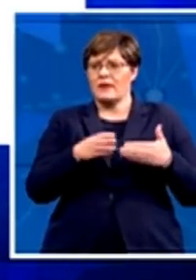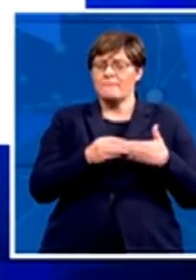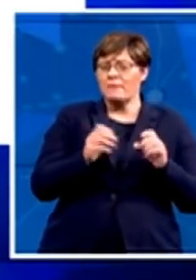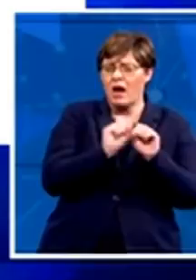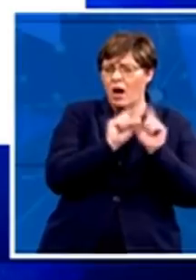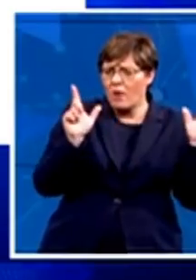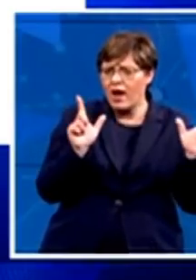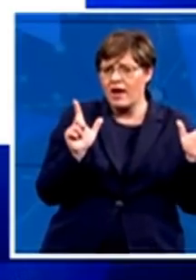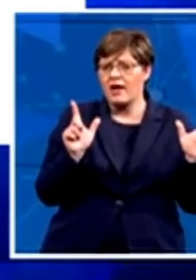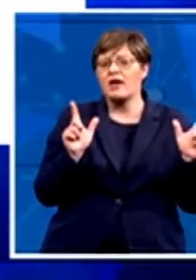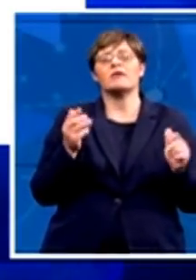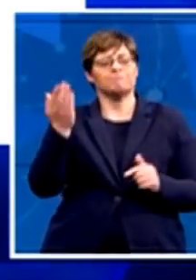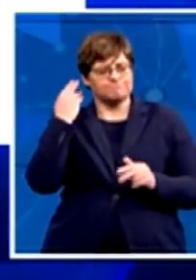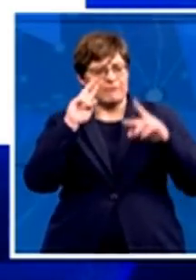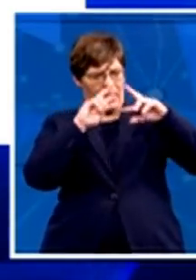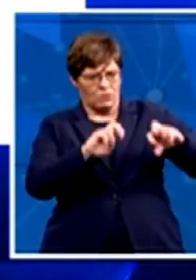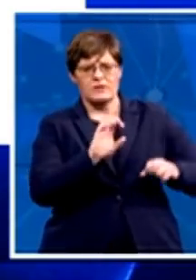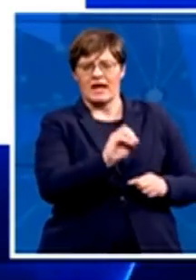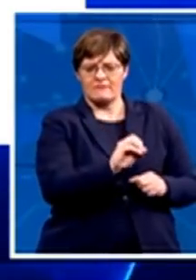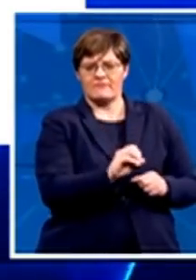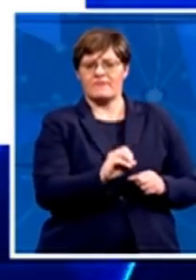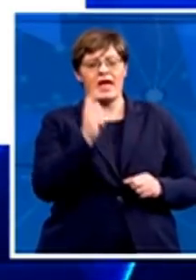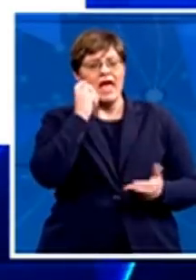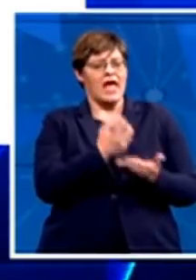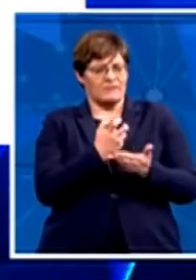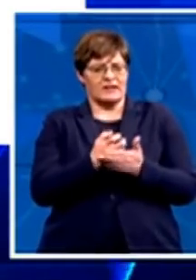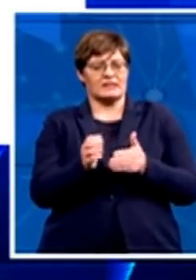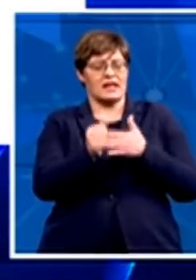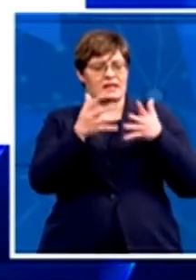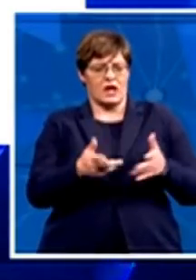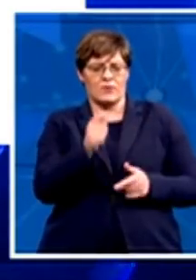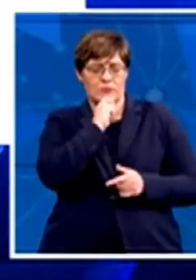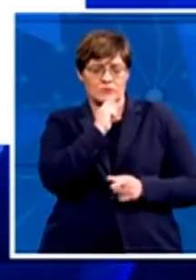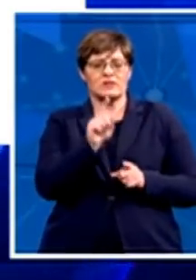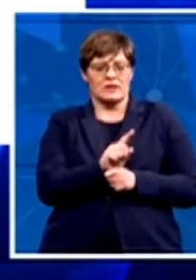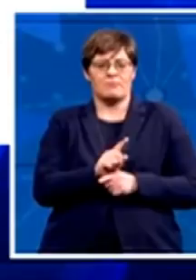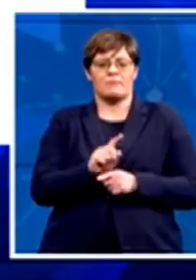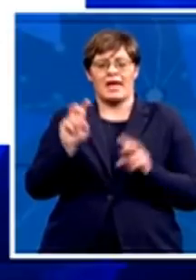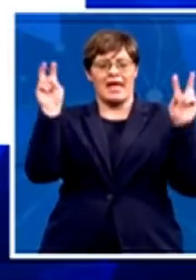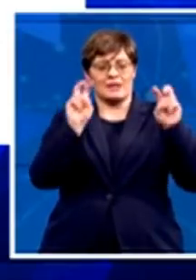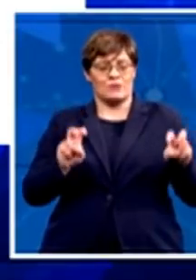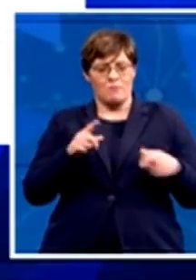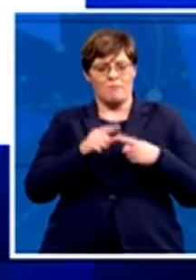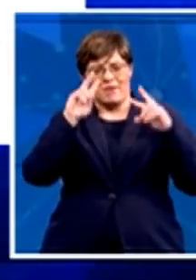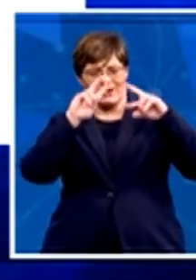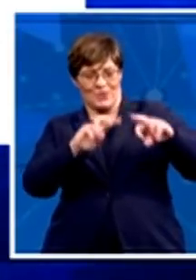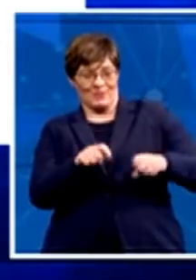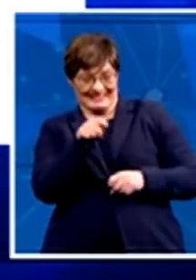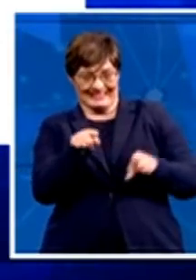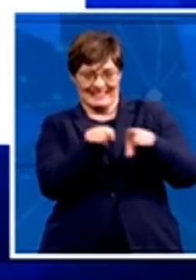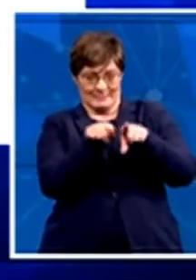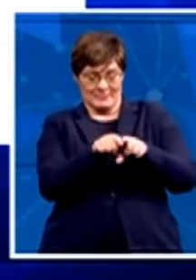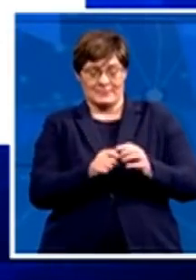evidence leader has been used, a recent example being the ESCOM inquiry. In such